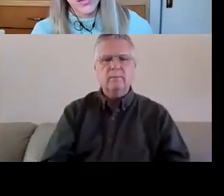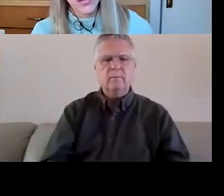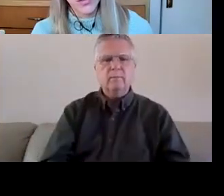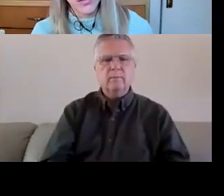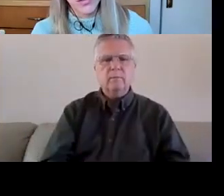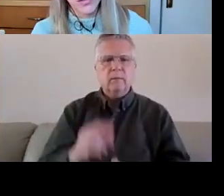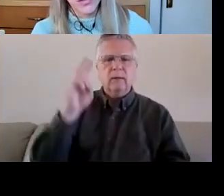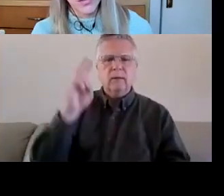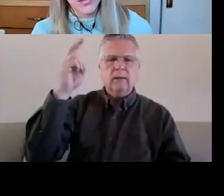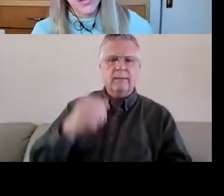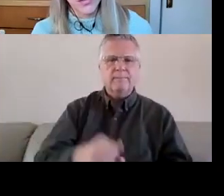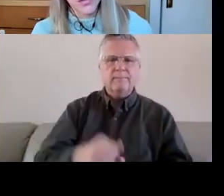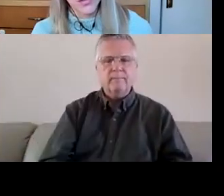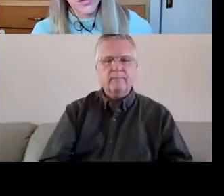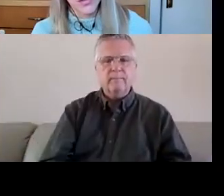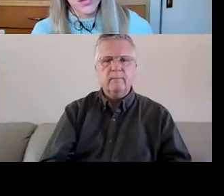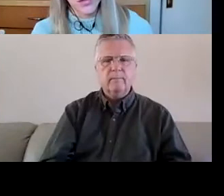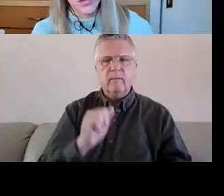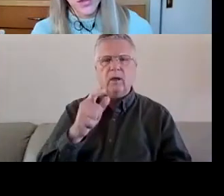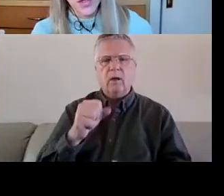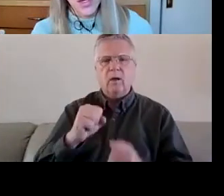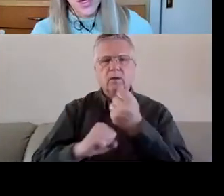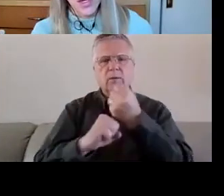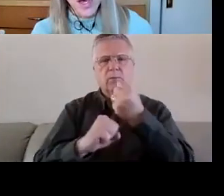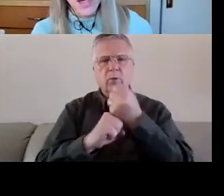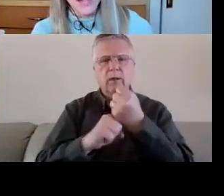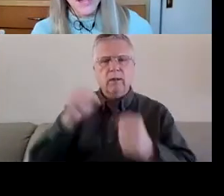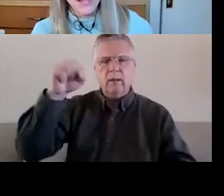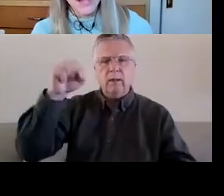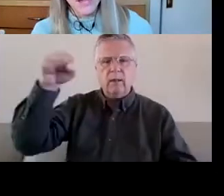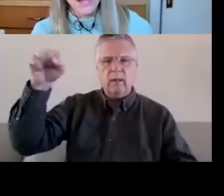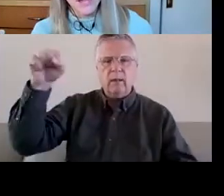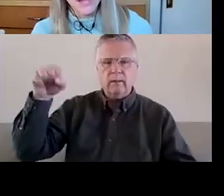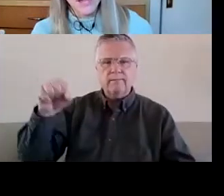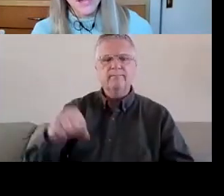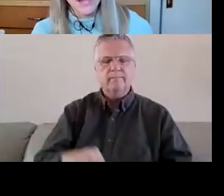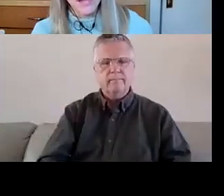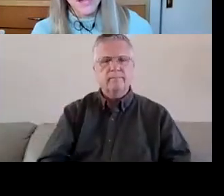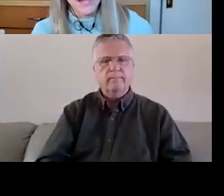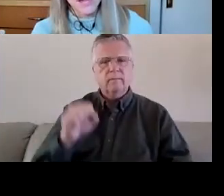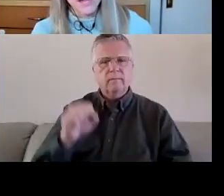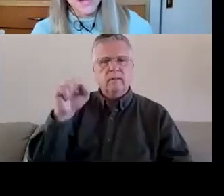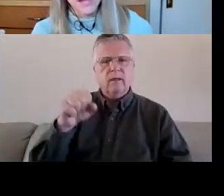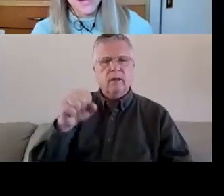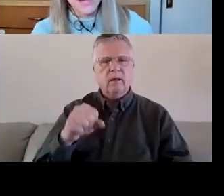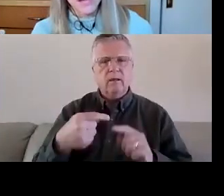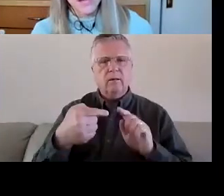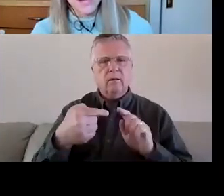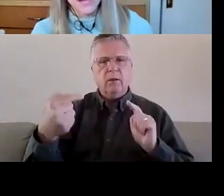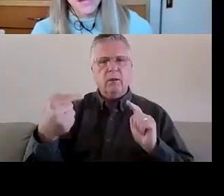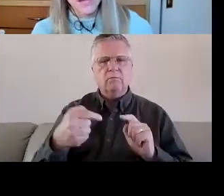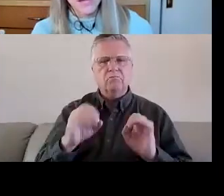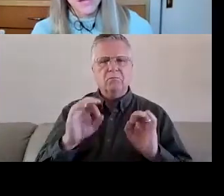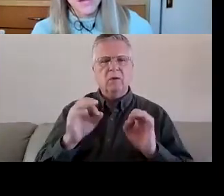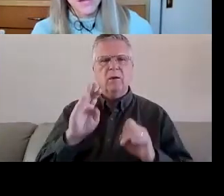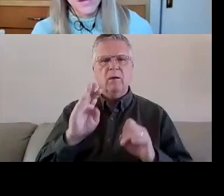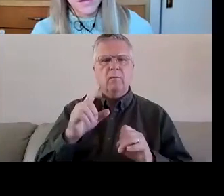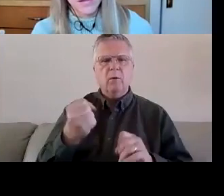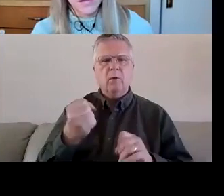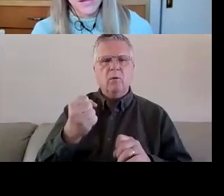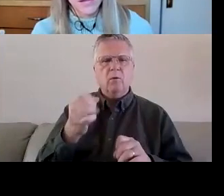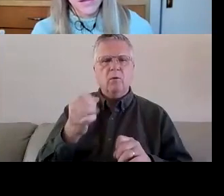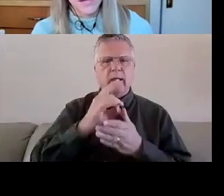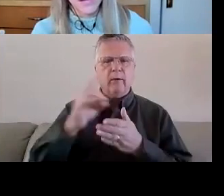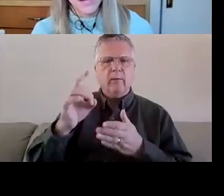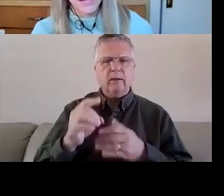Second. All those in favor say aye. Aye. Any opposed? Bill will be held 8 weeks. Bill